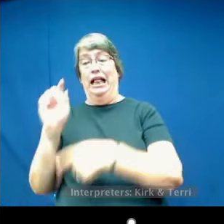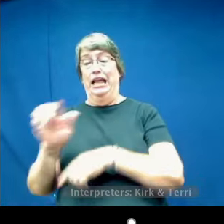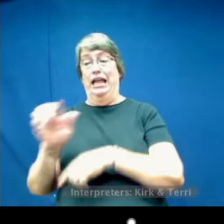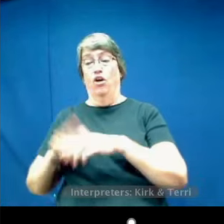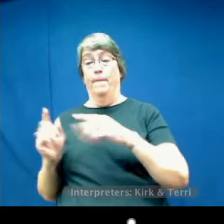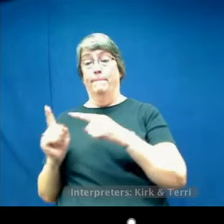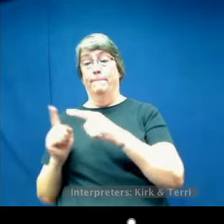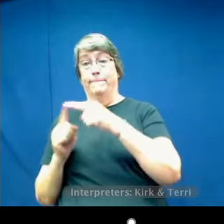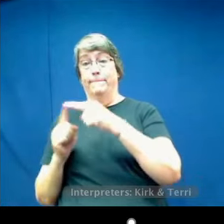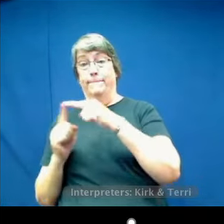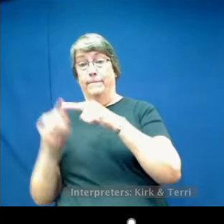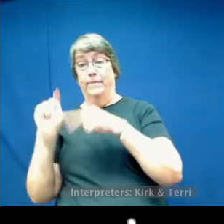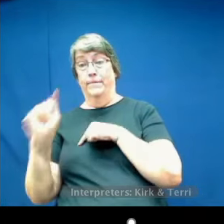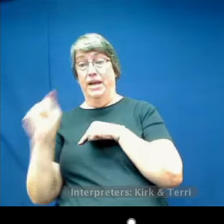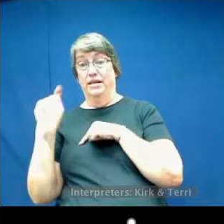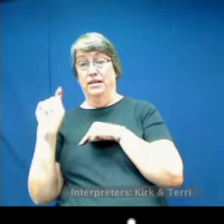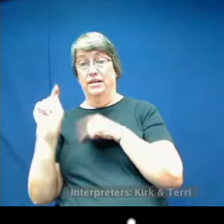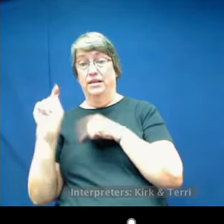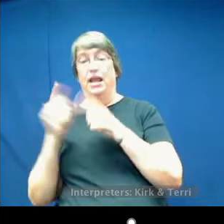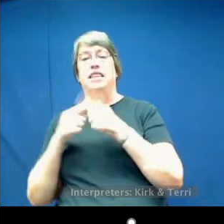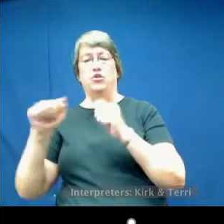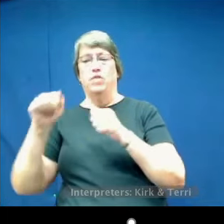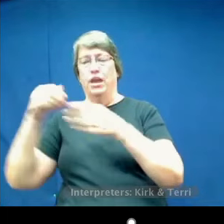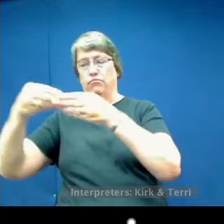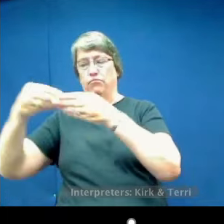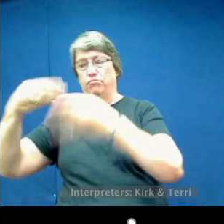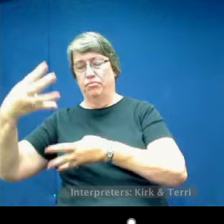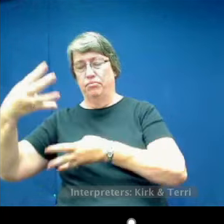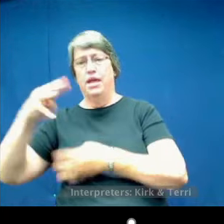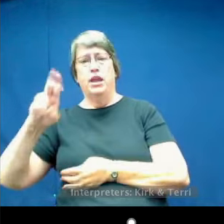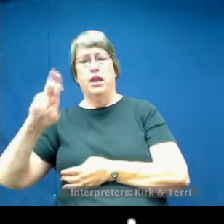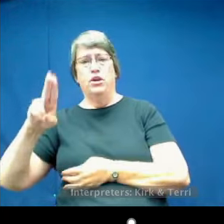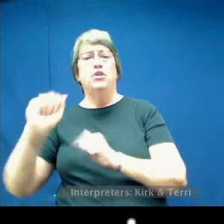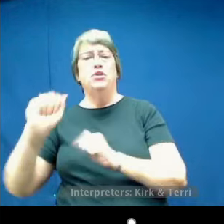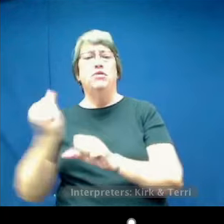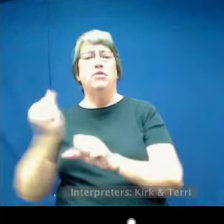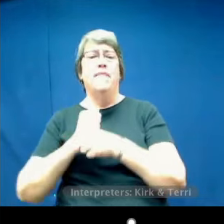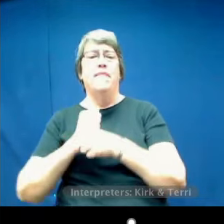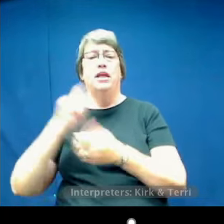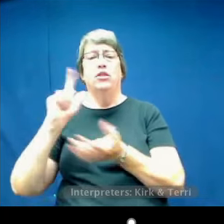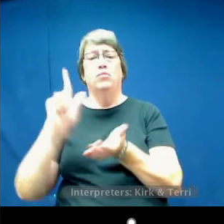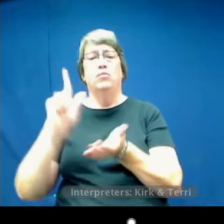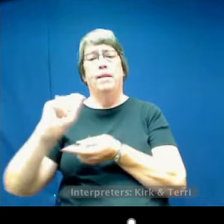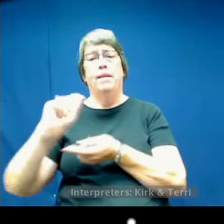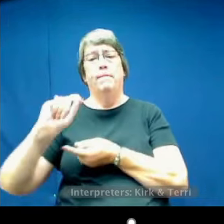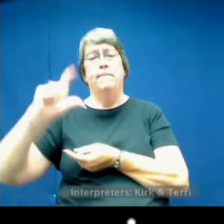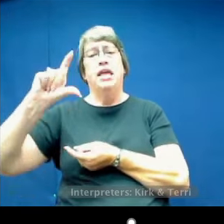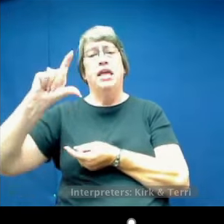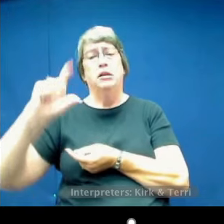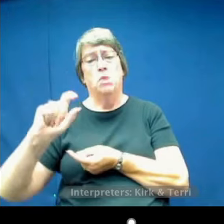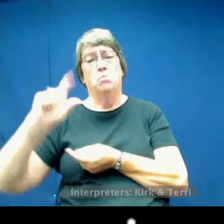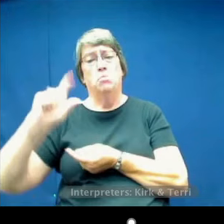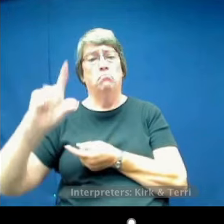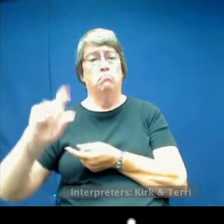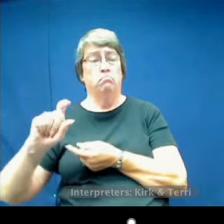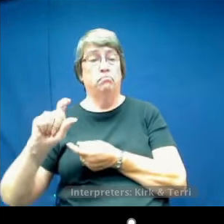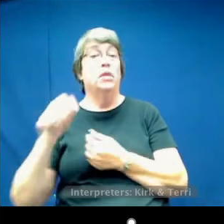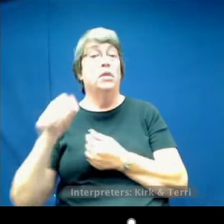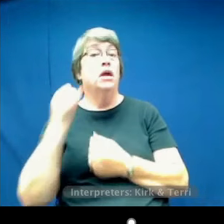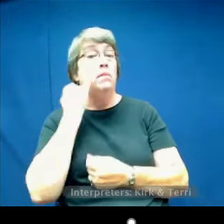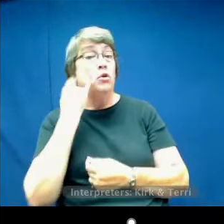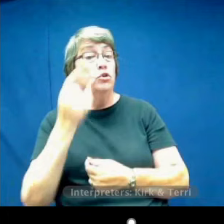box to access the menu, and then make the chat font bigger. If you have technical